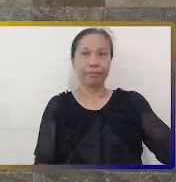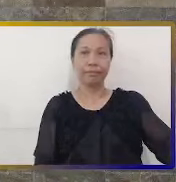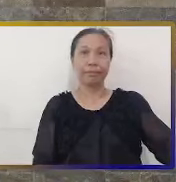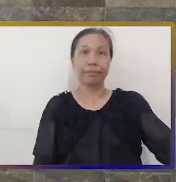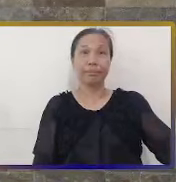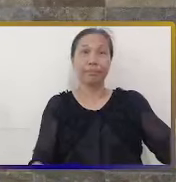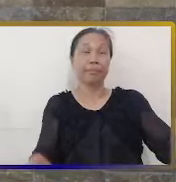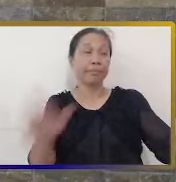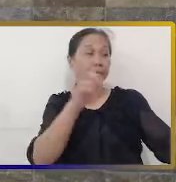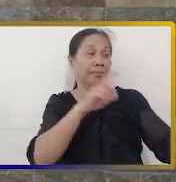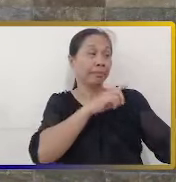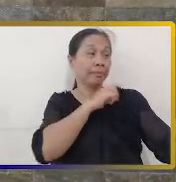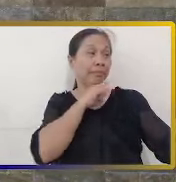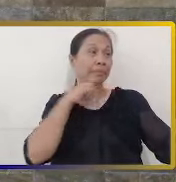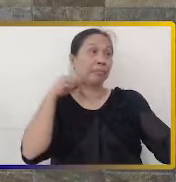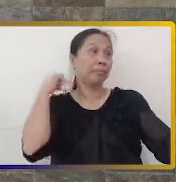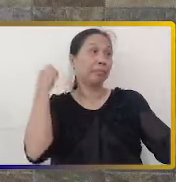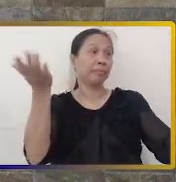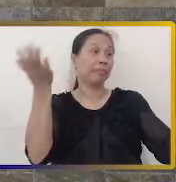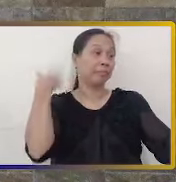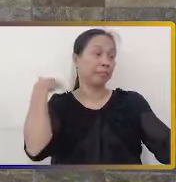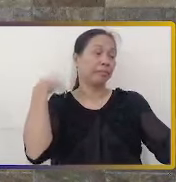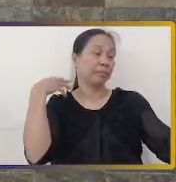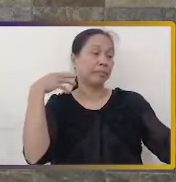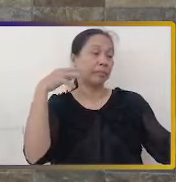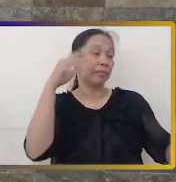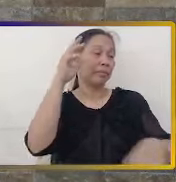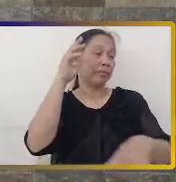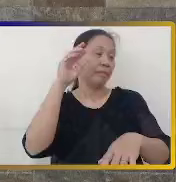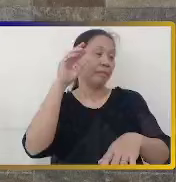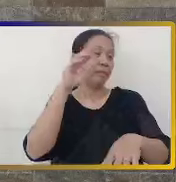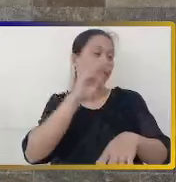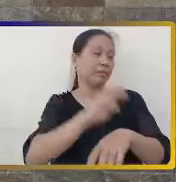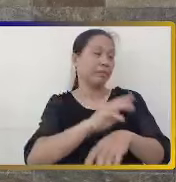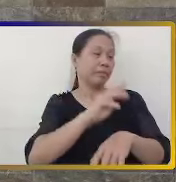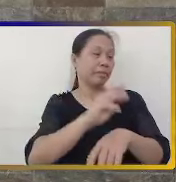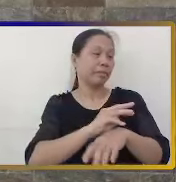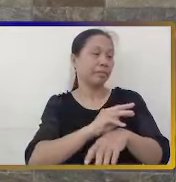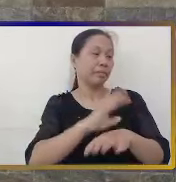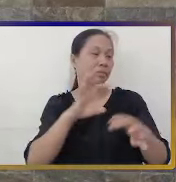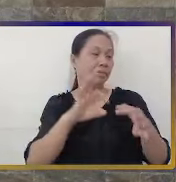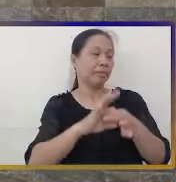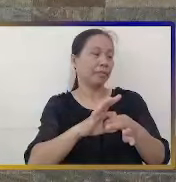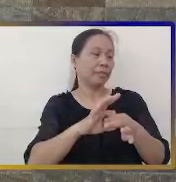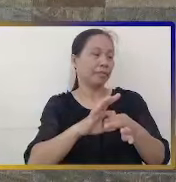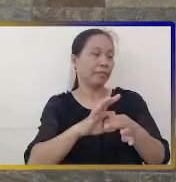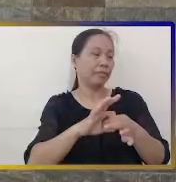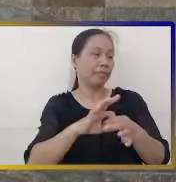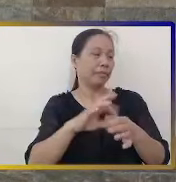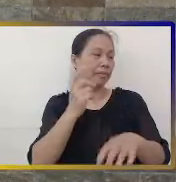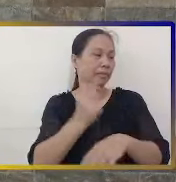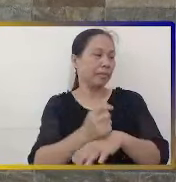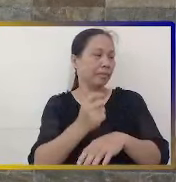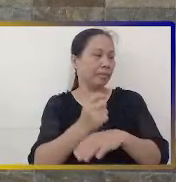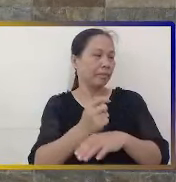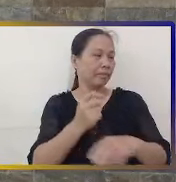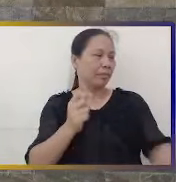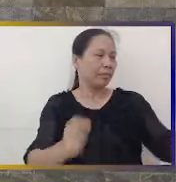understand that all right so dapatan shall Also give